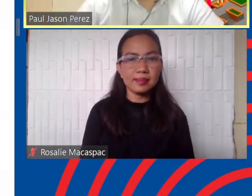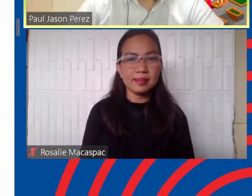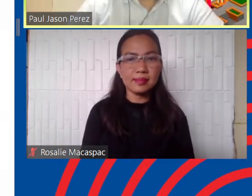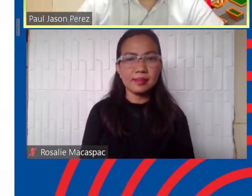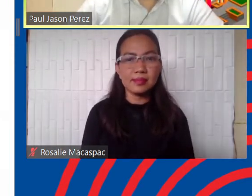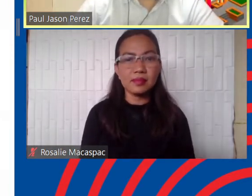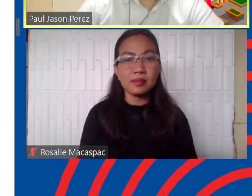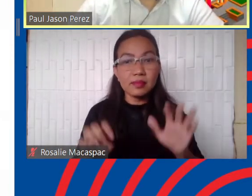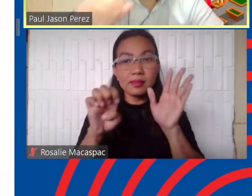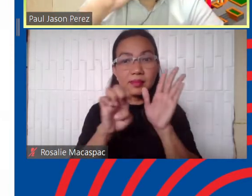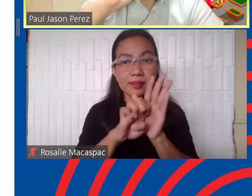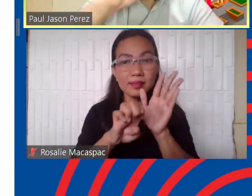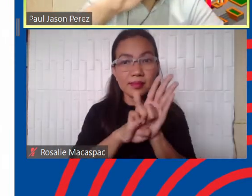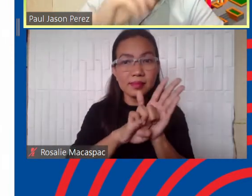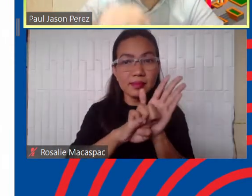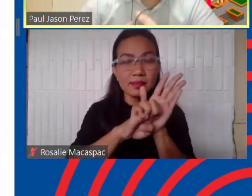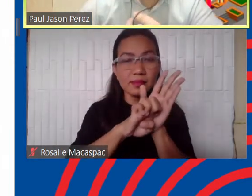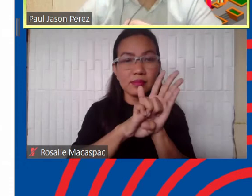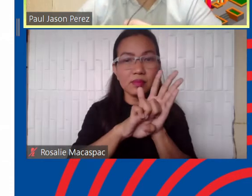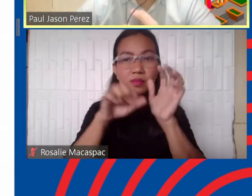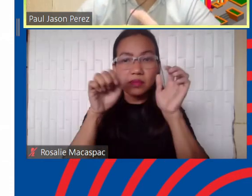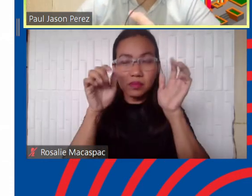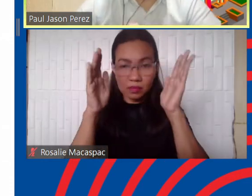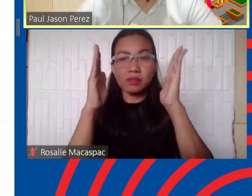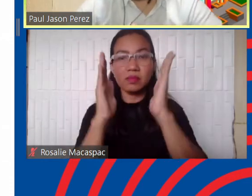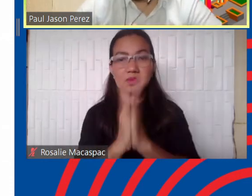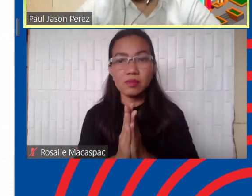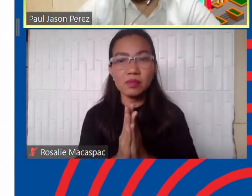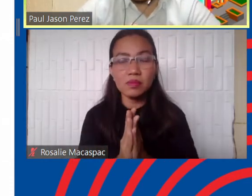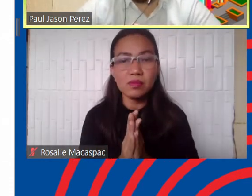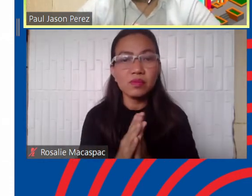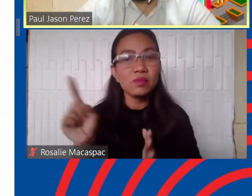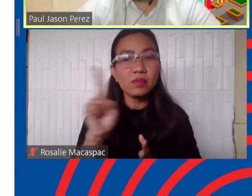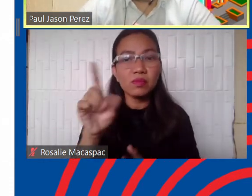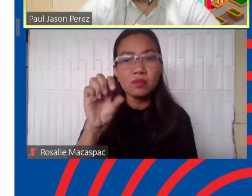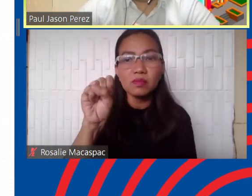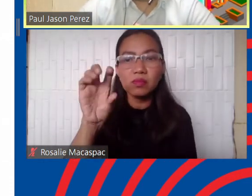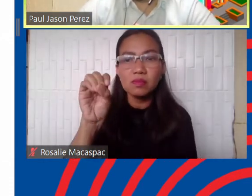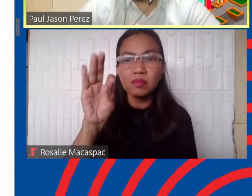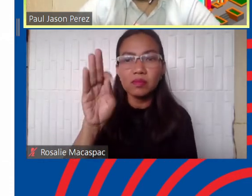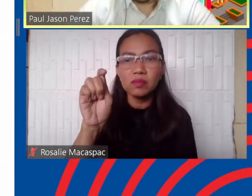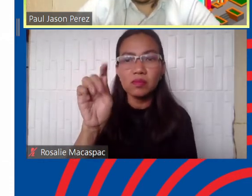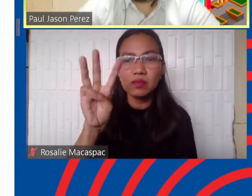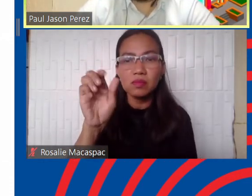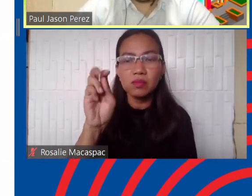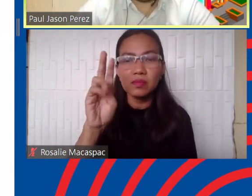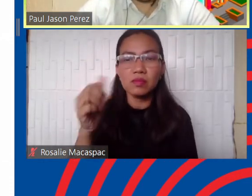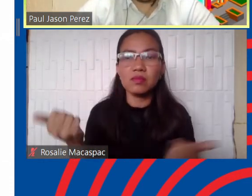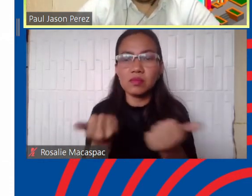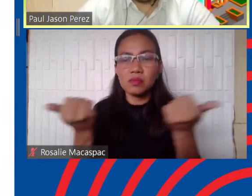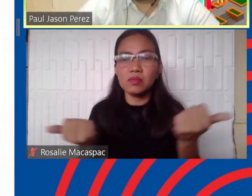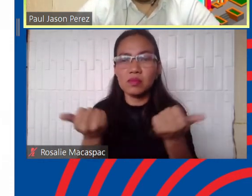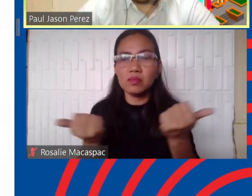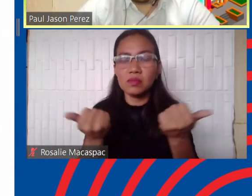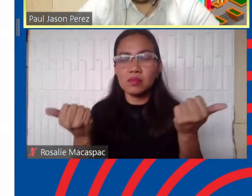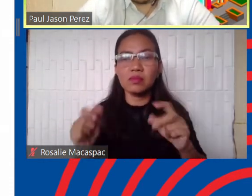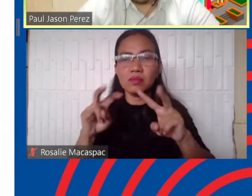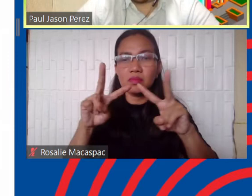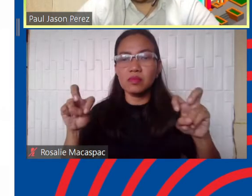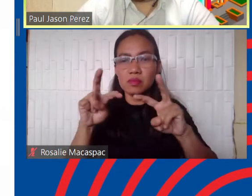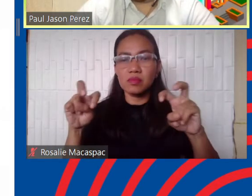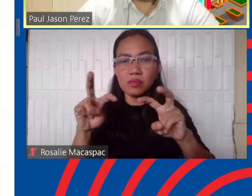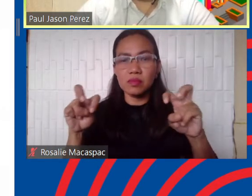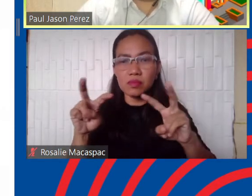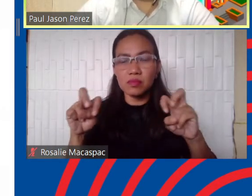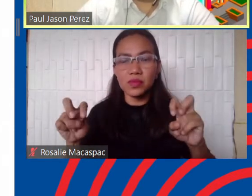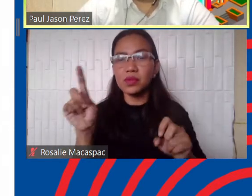For example, we can ask what software are available for data analysis and what data skills